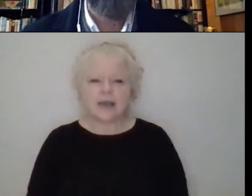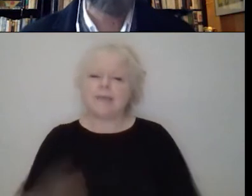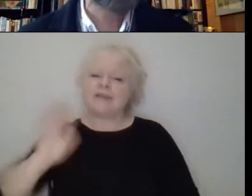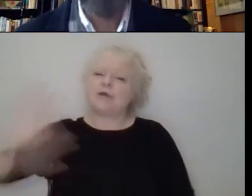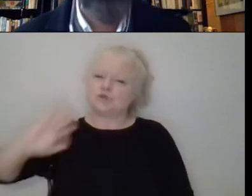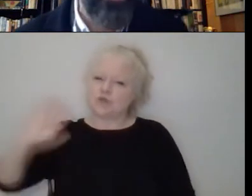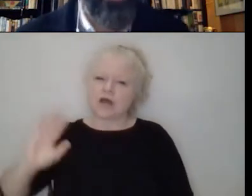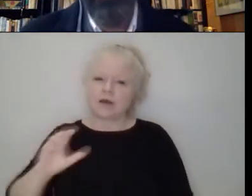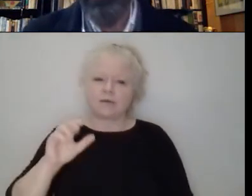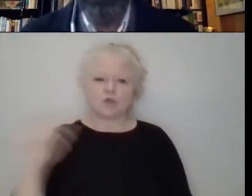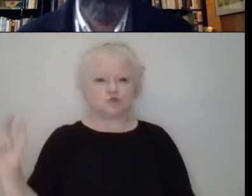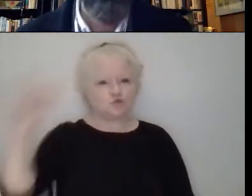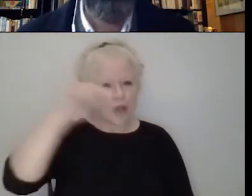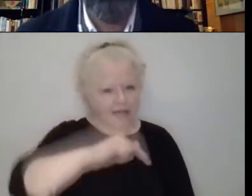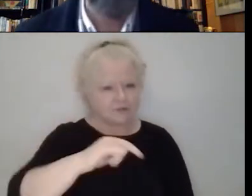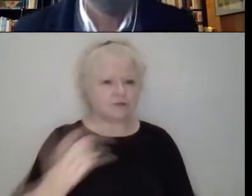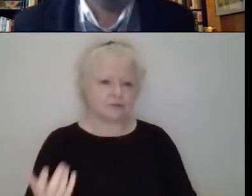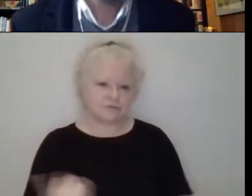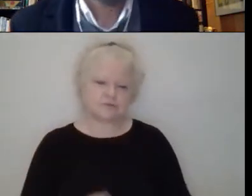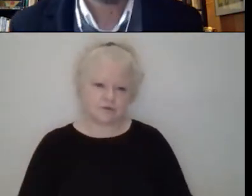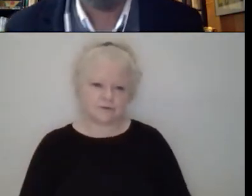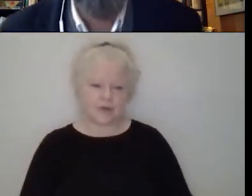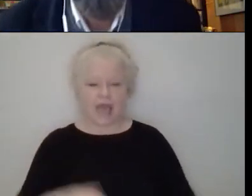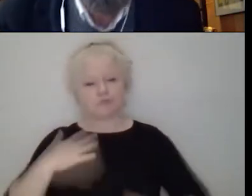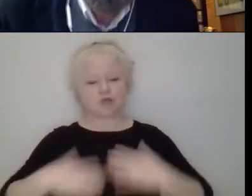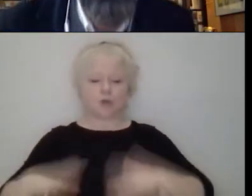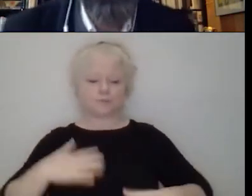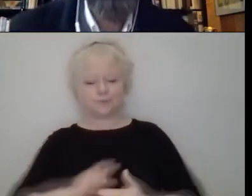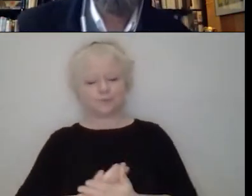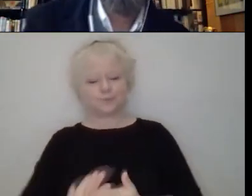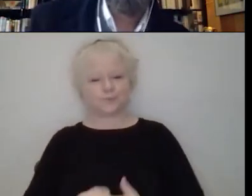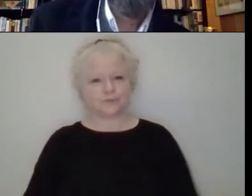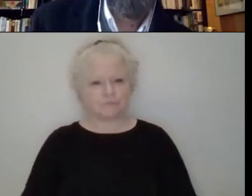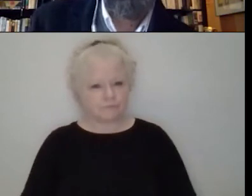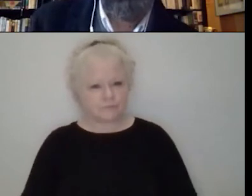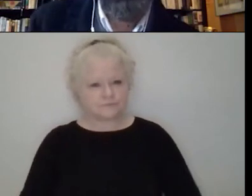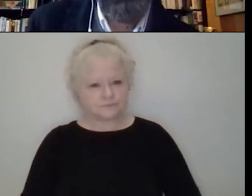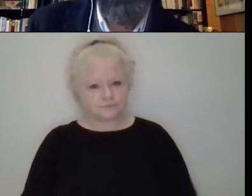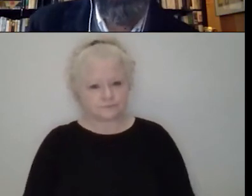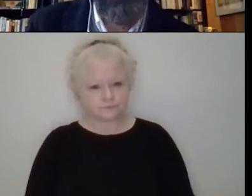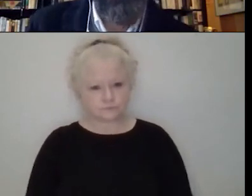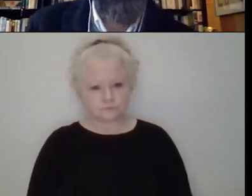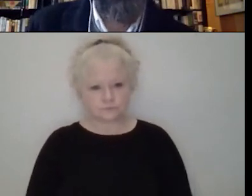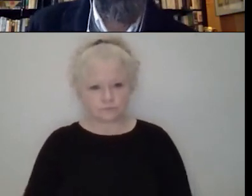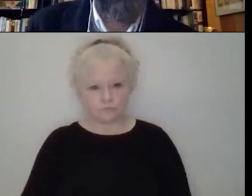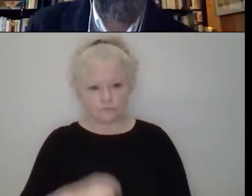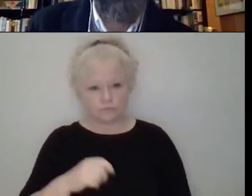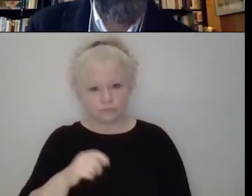of air travel. And you know, it was, so I was all dressed up. And Carlos, and you were saying that the